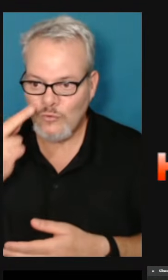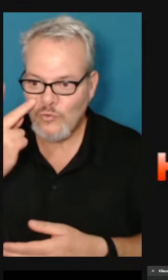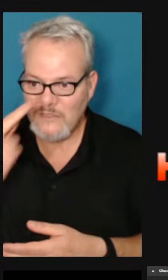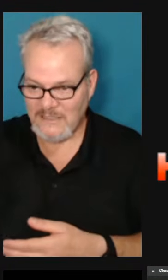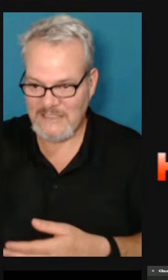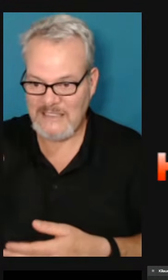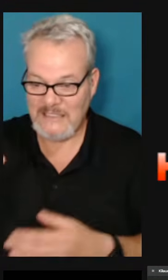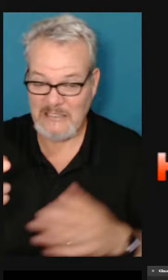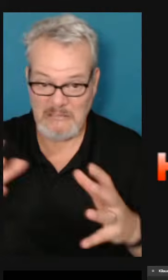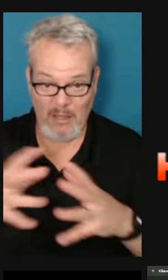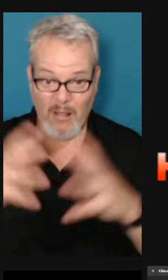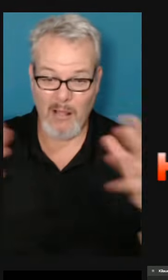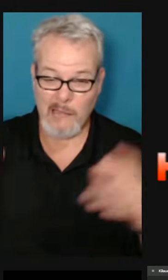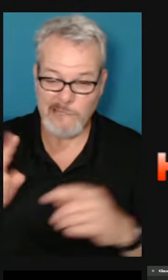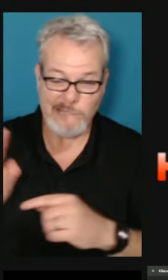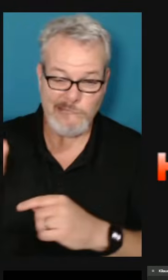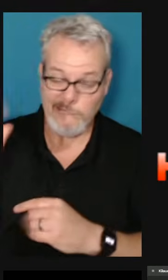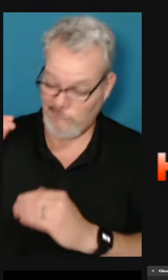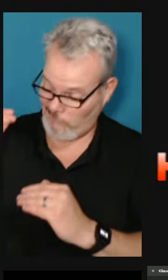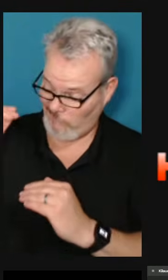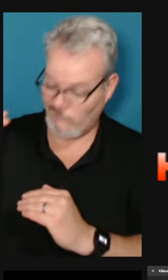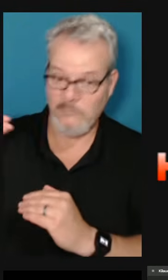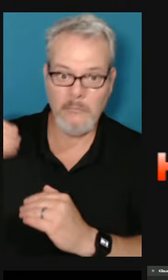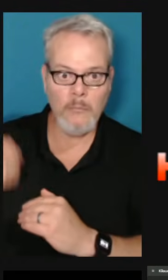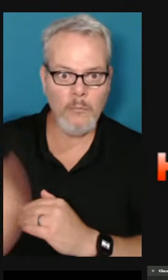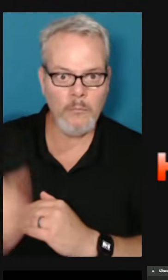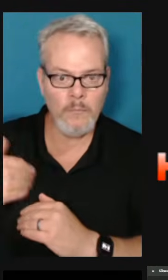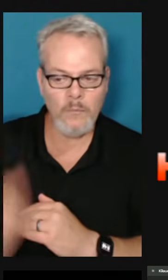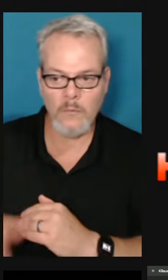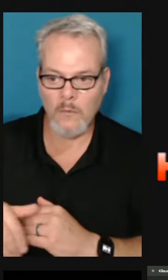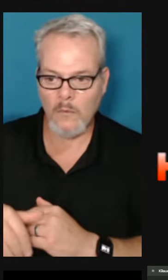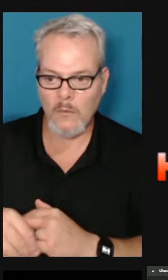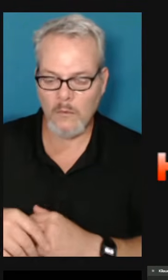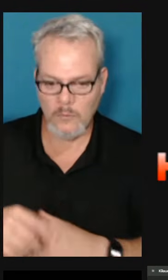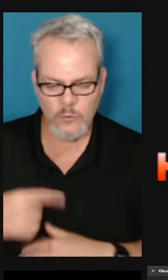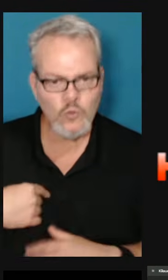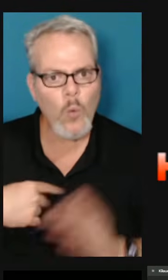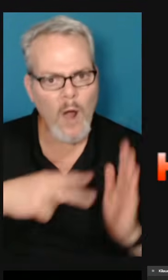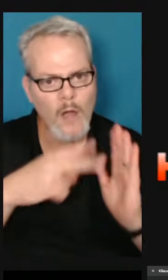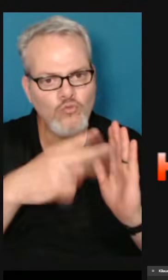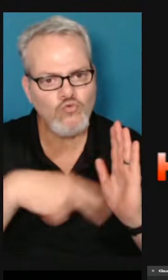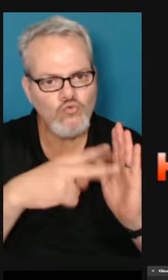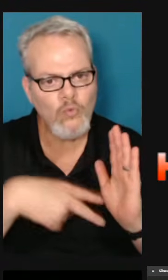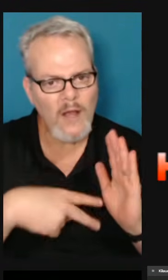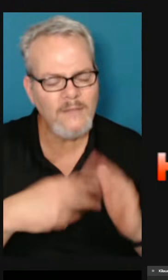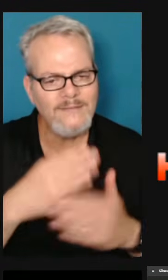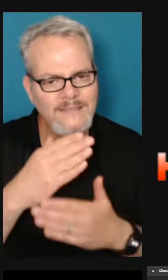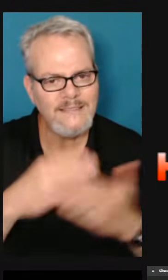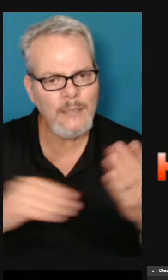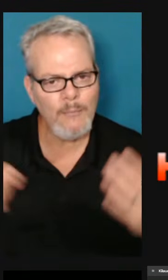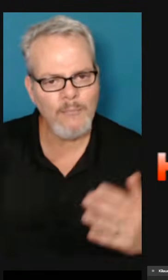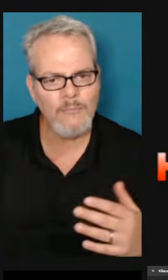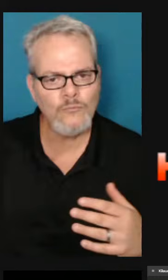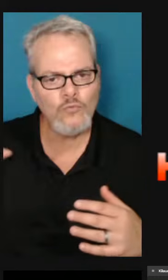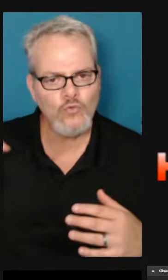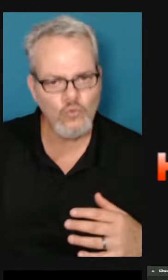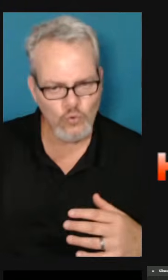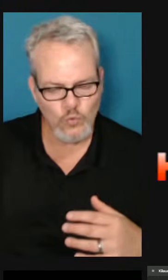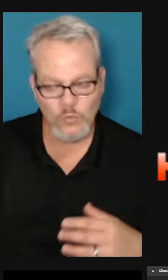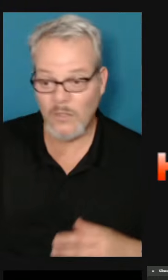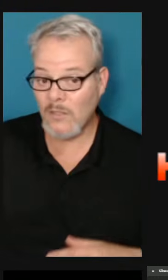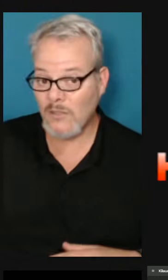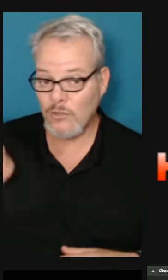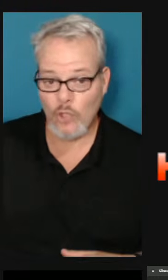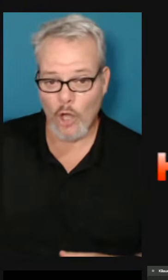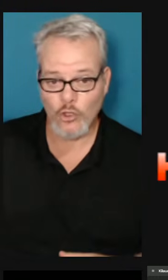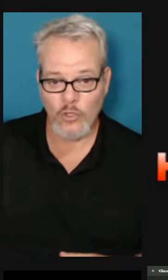at 11 right there, right? So I think I read in some news report that Dr. Ken Han, scientist in charge of